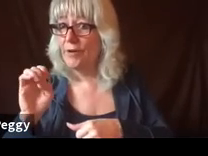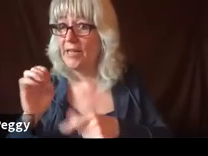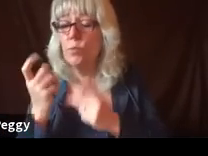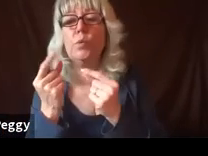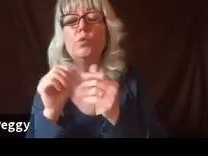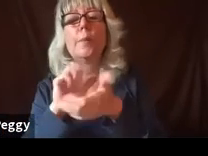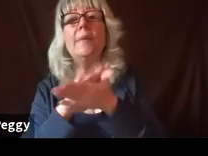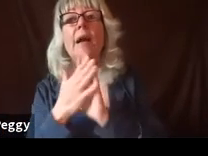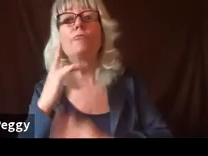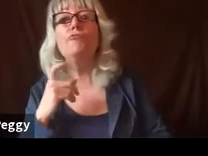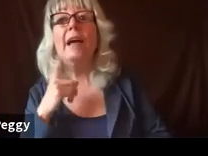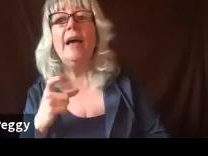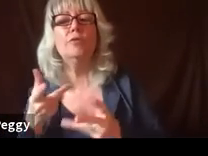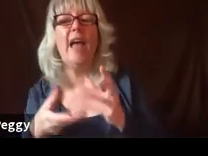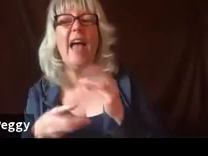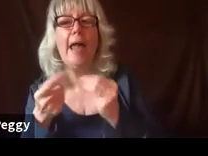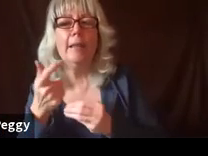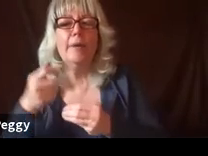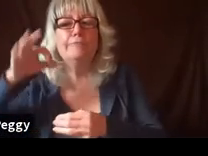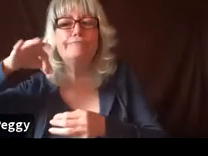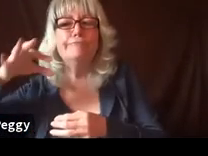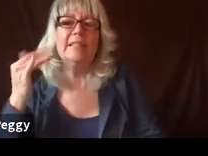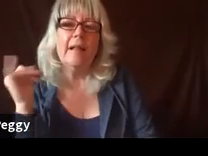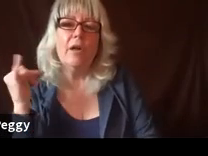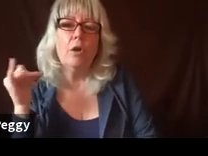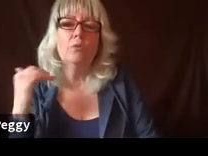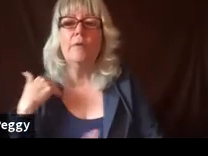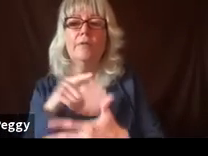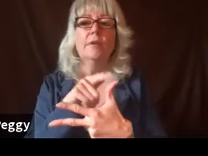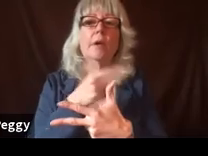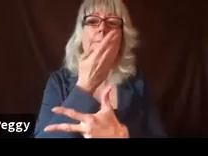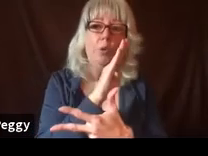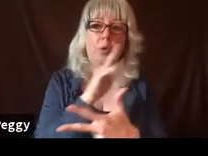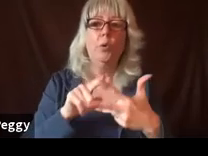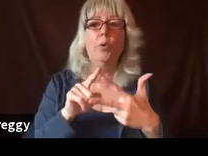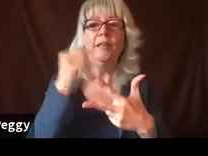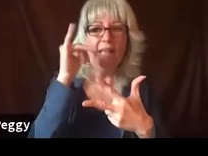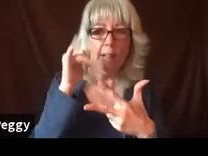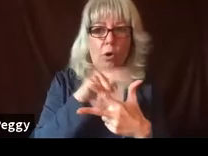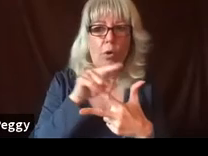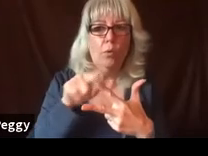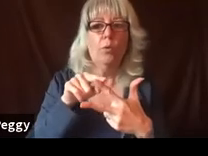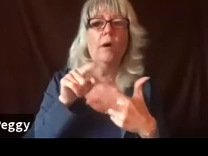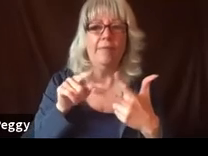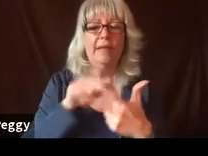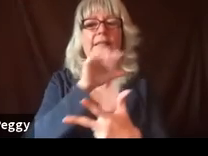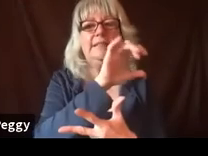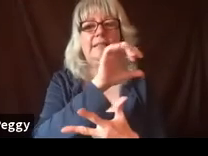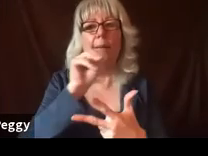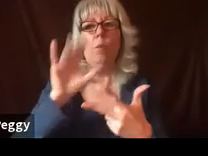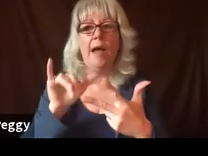you got primary magenta, primary blue, primary yellow, which are the CMY